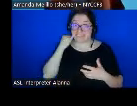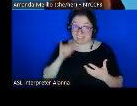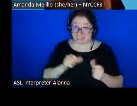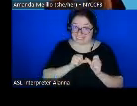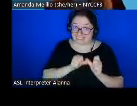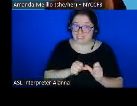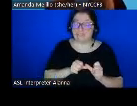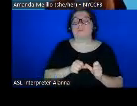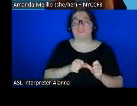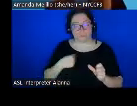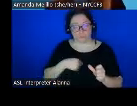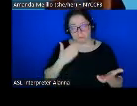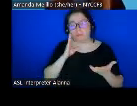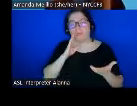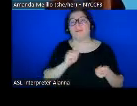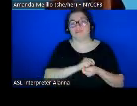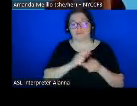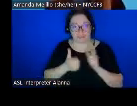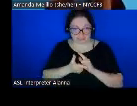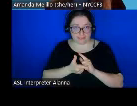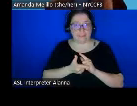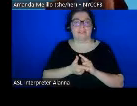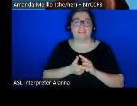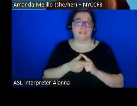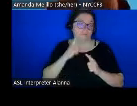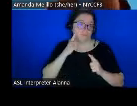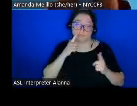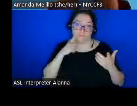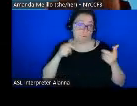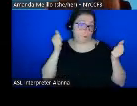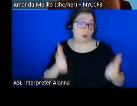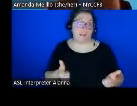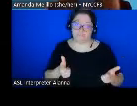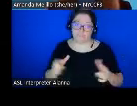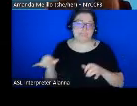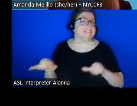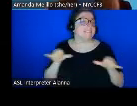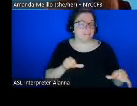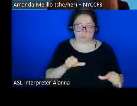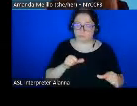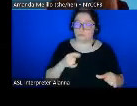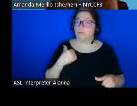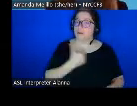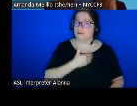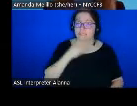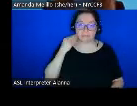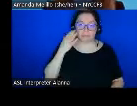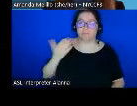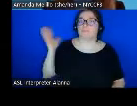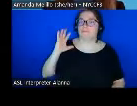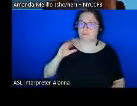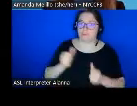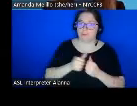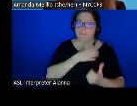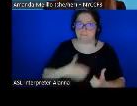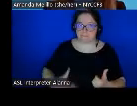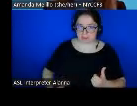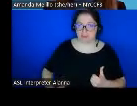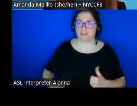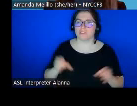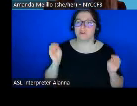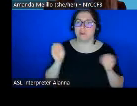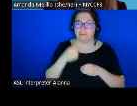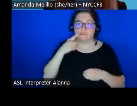need to translate forms into the city-wide languages very similar to what we did when we worked with the mayor's office for immigrant affairs in